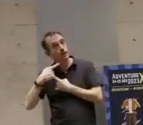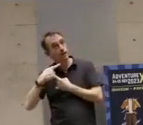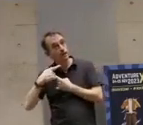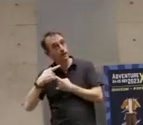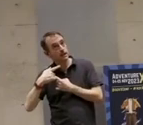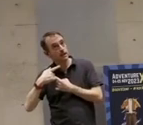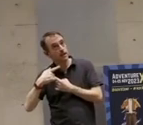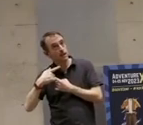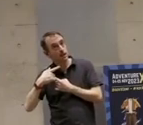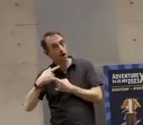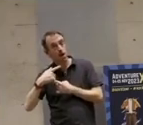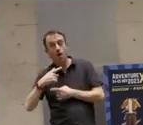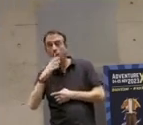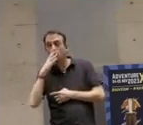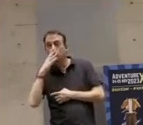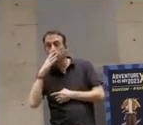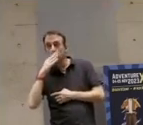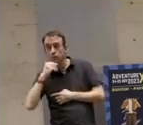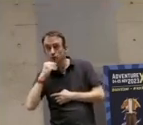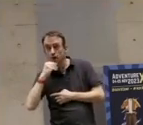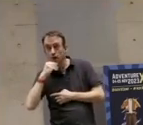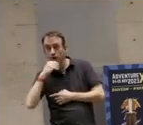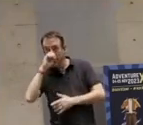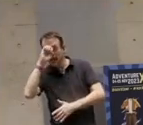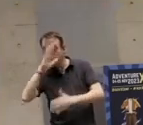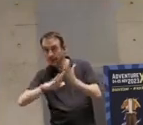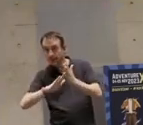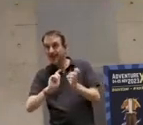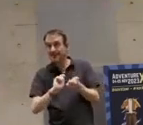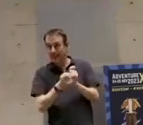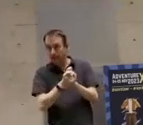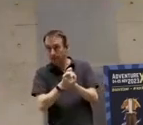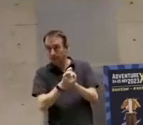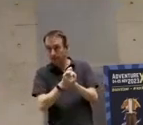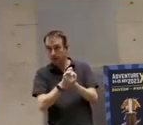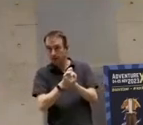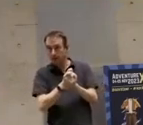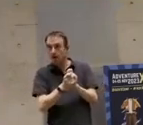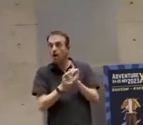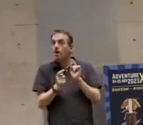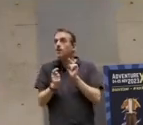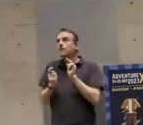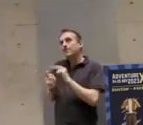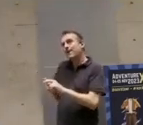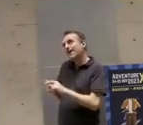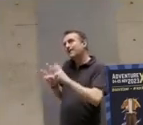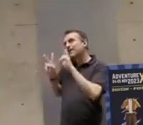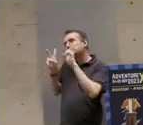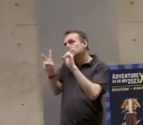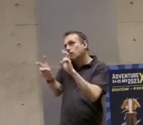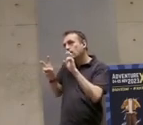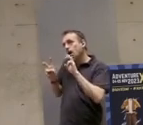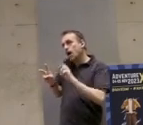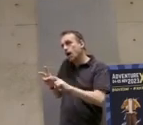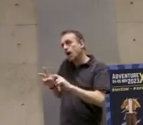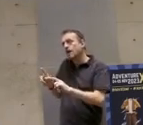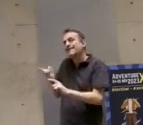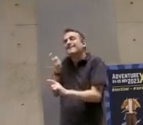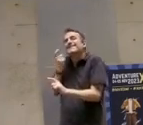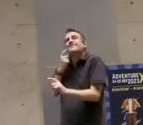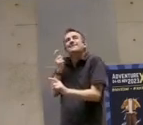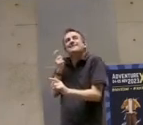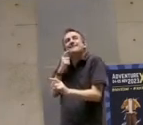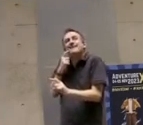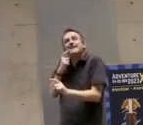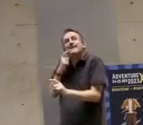user experience, but without turning our back on what makes the genre itself, the simplicity of point and